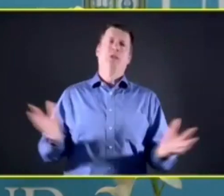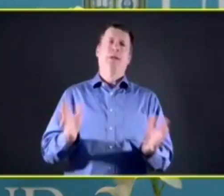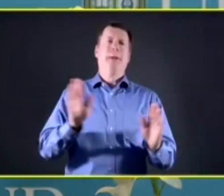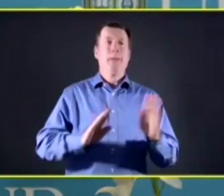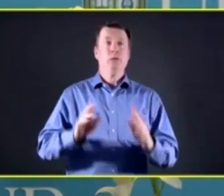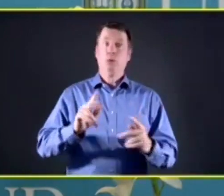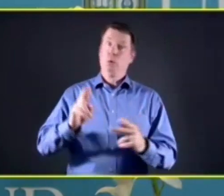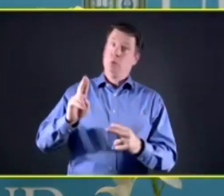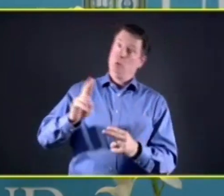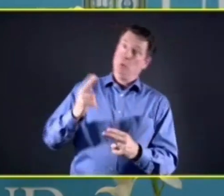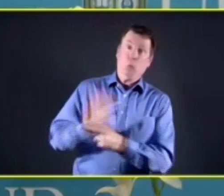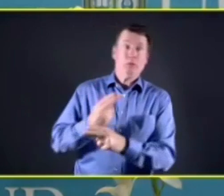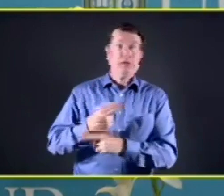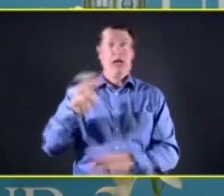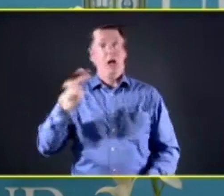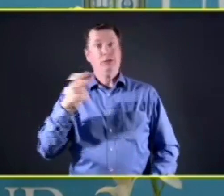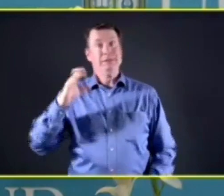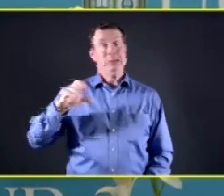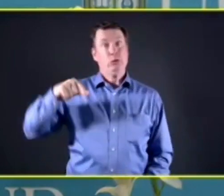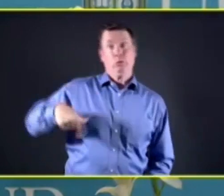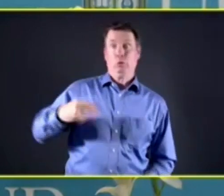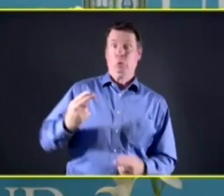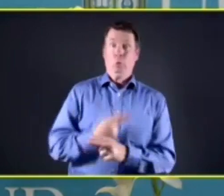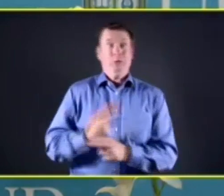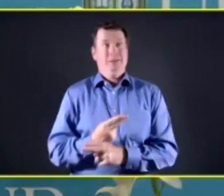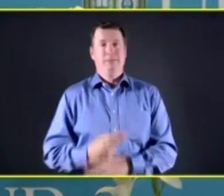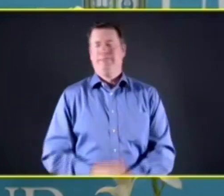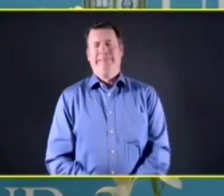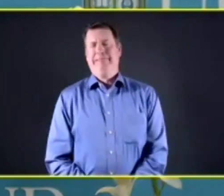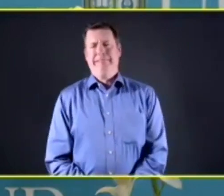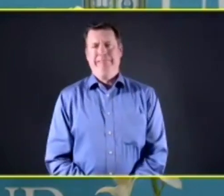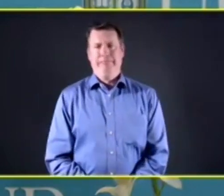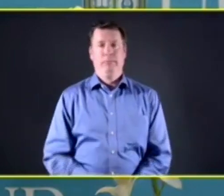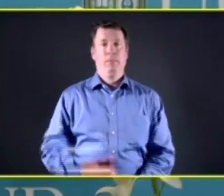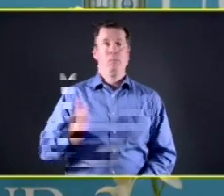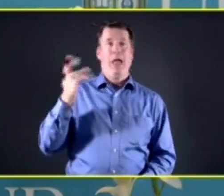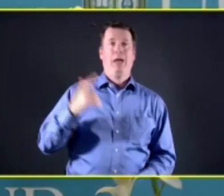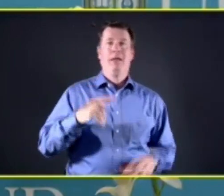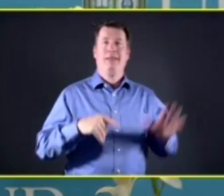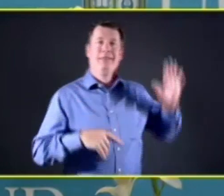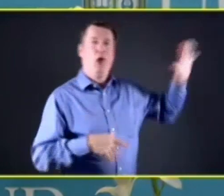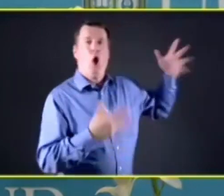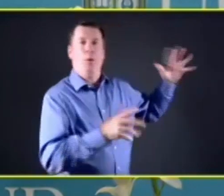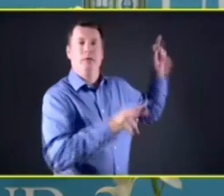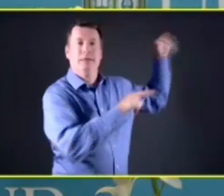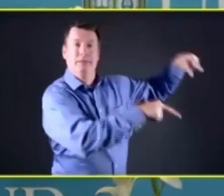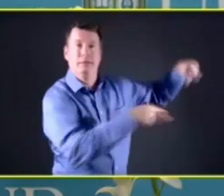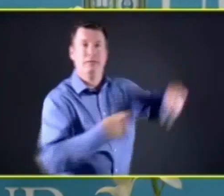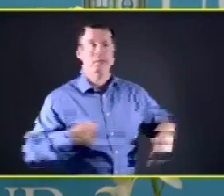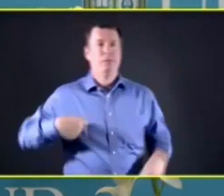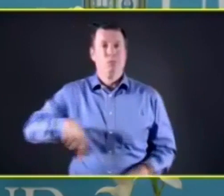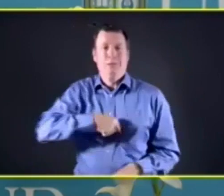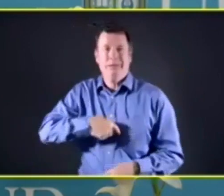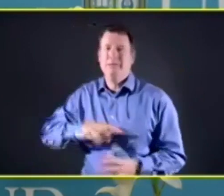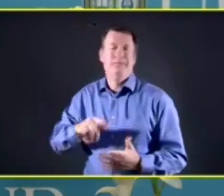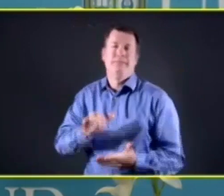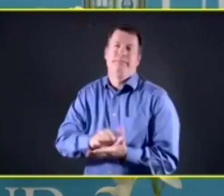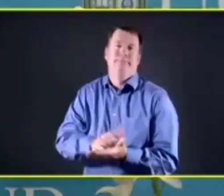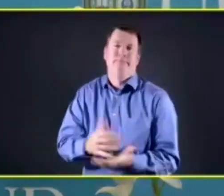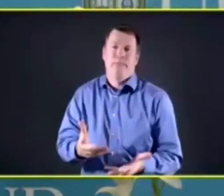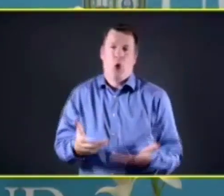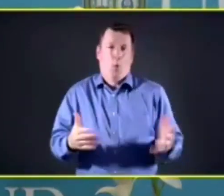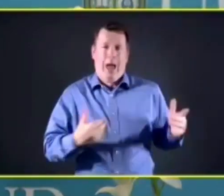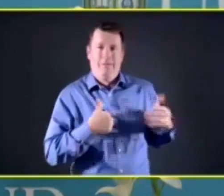I think he's being watched very carefully. So I imagine they'll pick up any side effects. But if all doctors just sort of